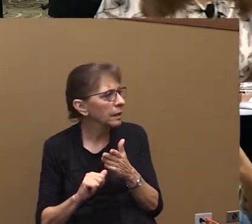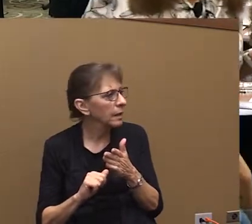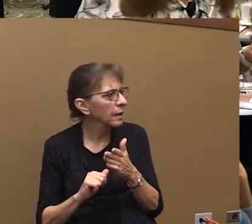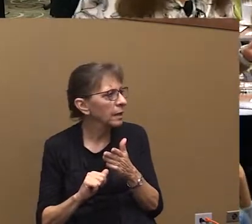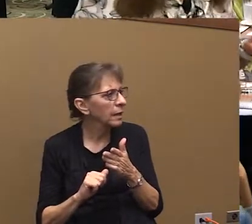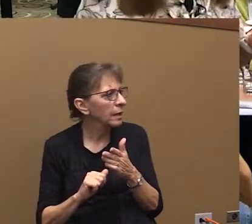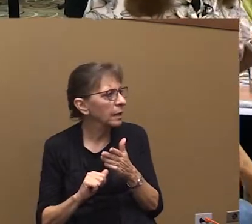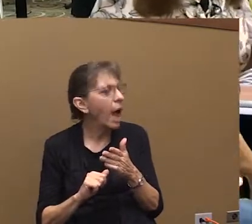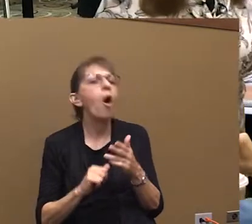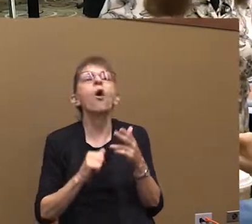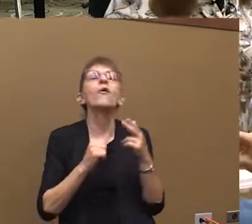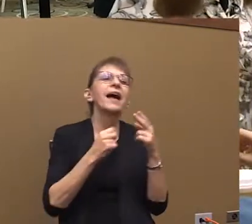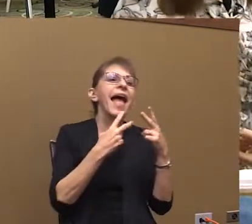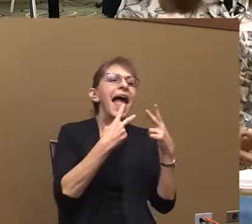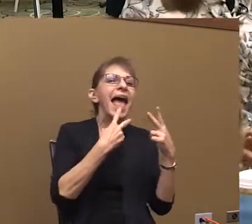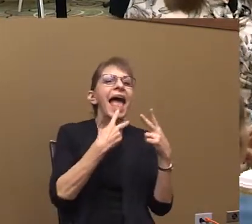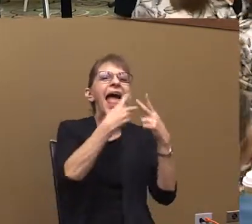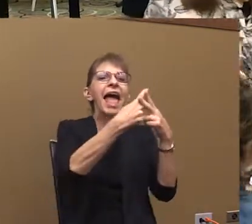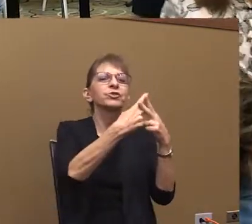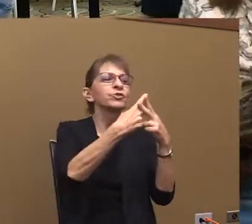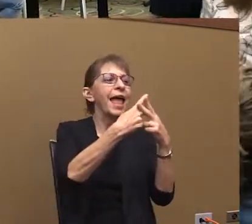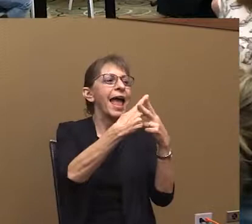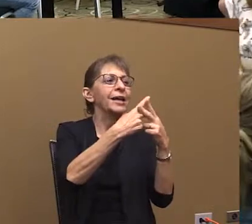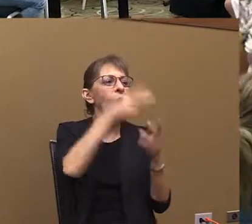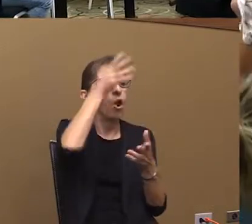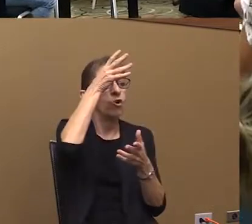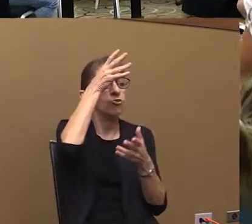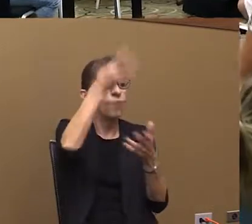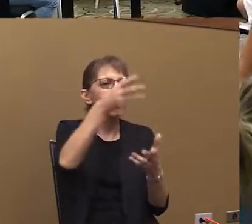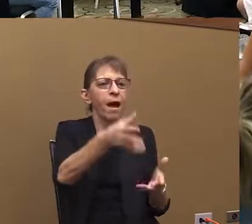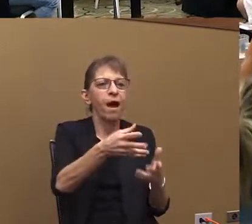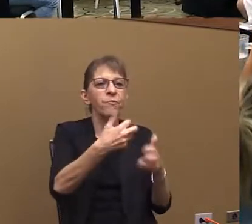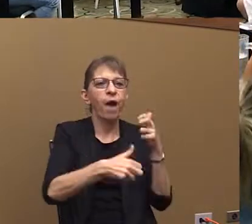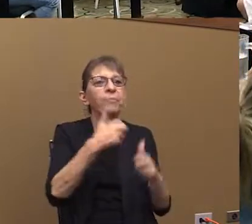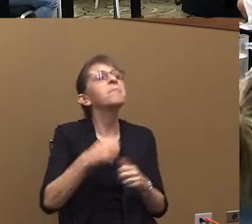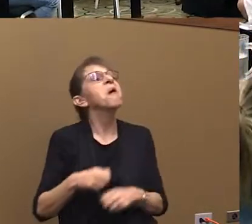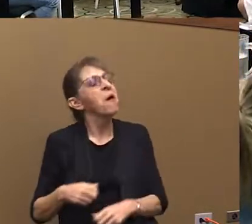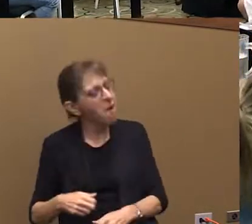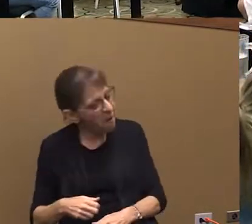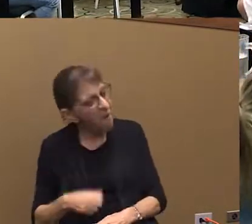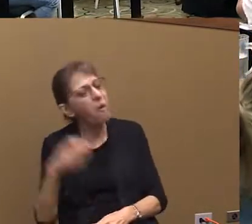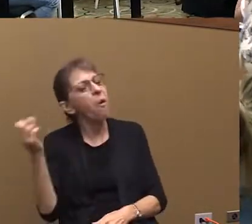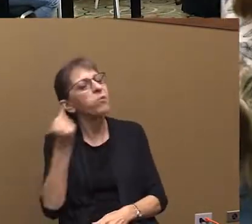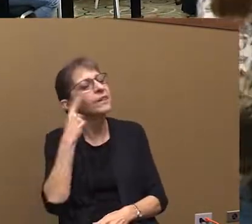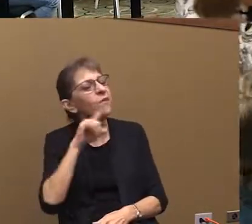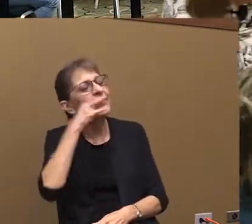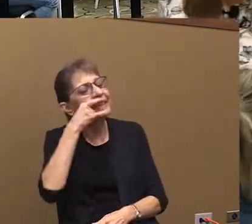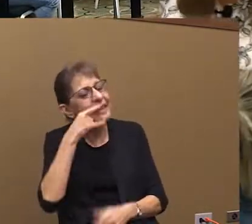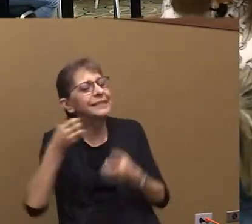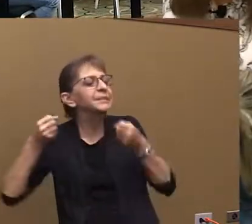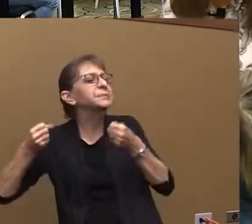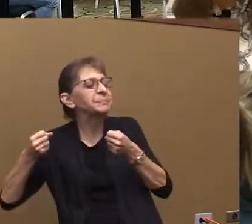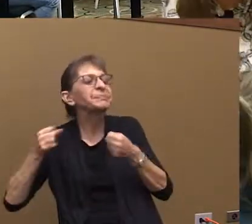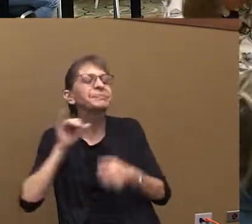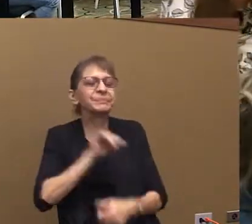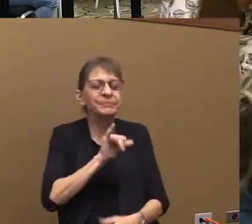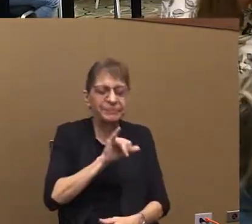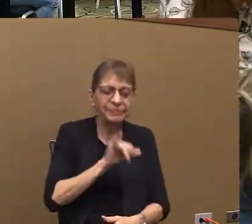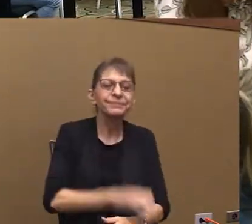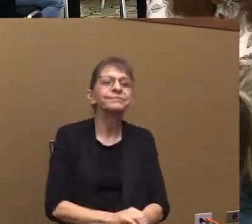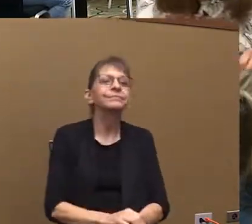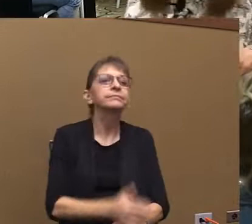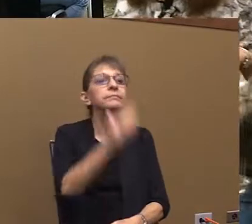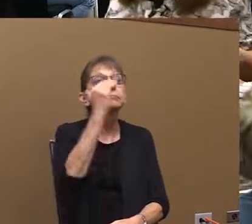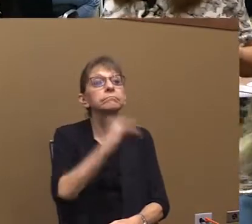grandpa problems, holding it for kids, yeah, grandkids, yes. Us and, you've got the ice cream